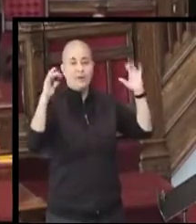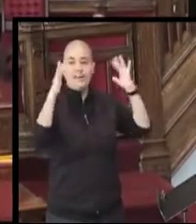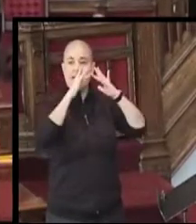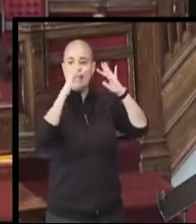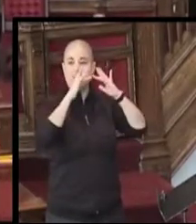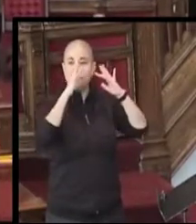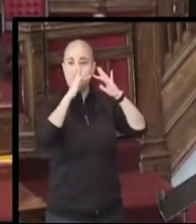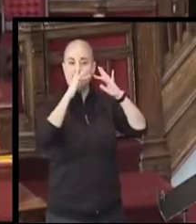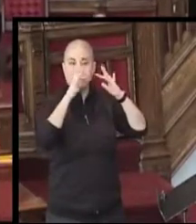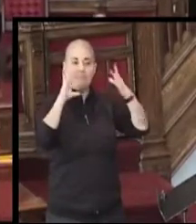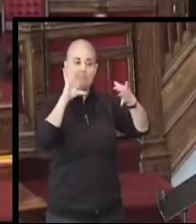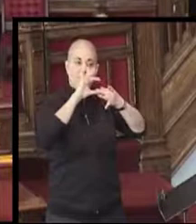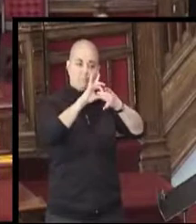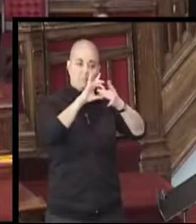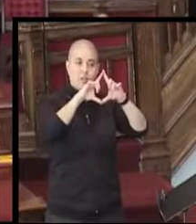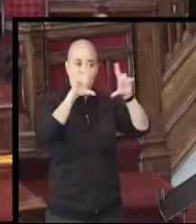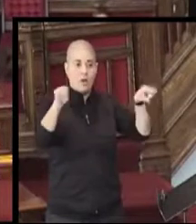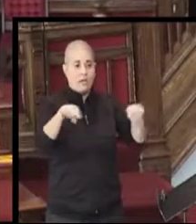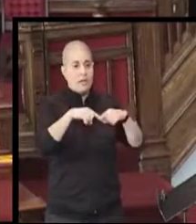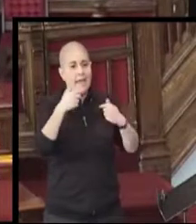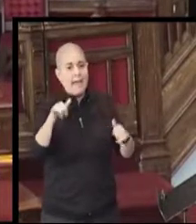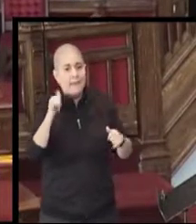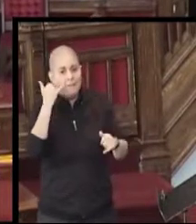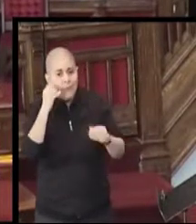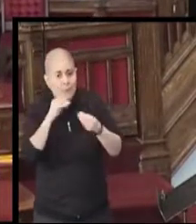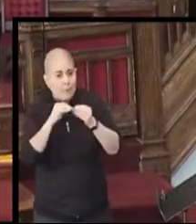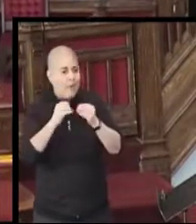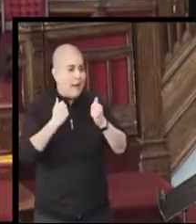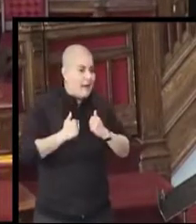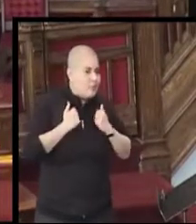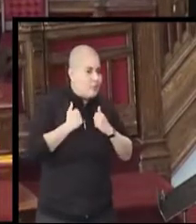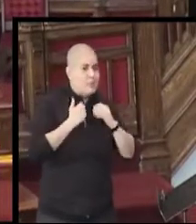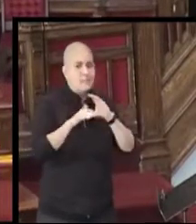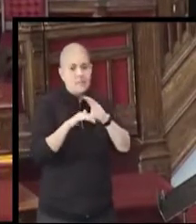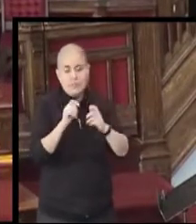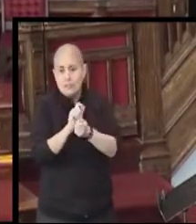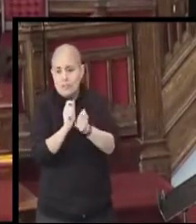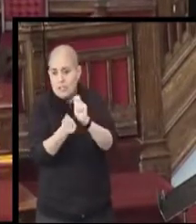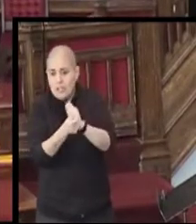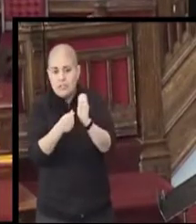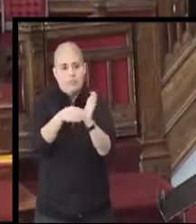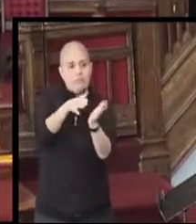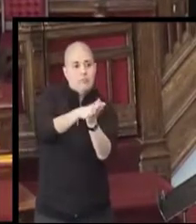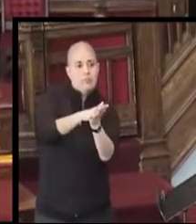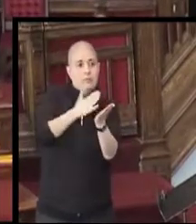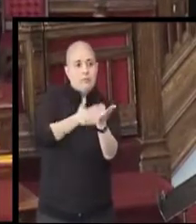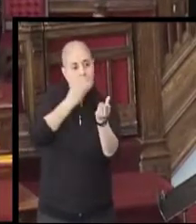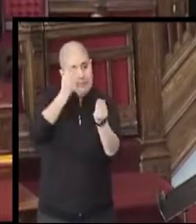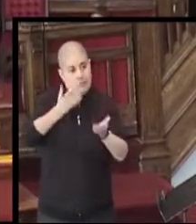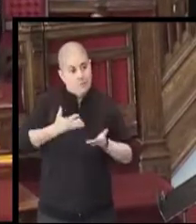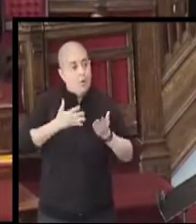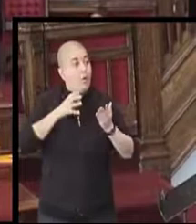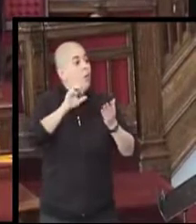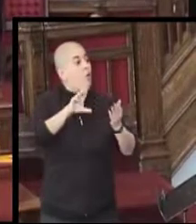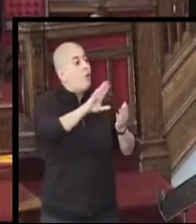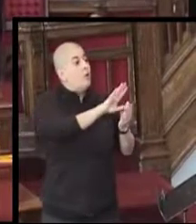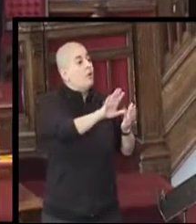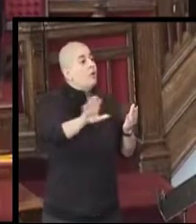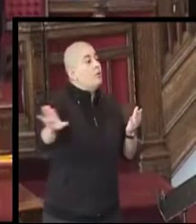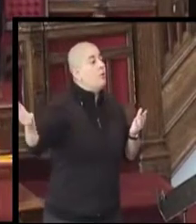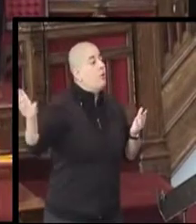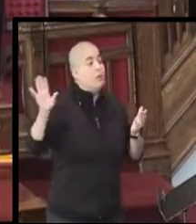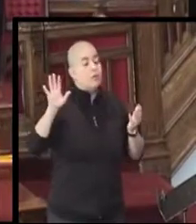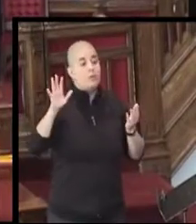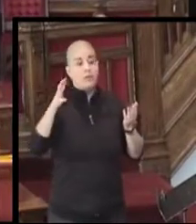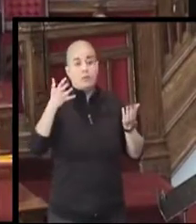any changes to your information, your phone number, your email. And if you're a first-time visitor, it's an easy way for you to get added to our newsletter to keep